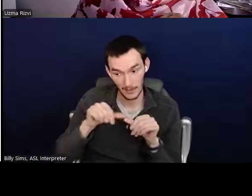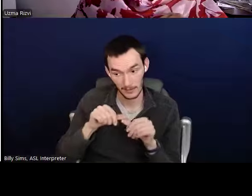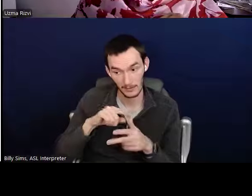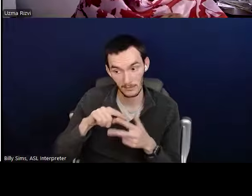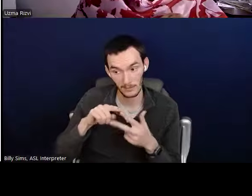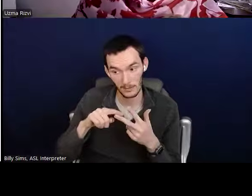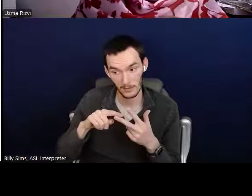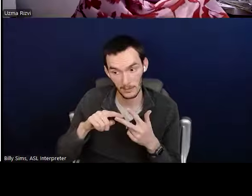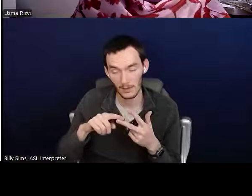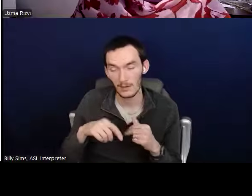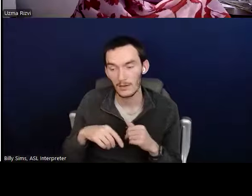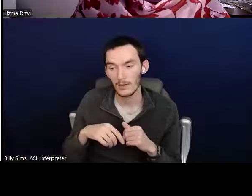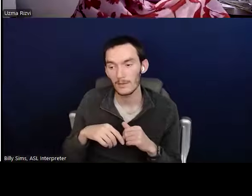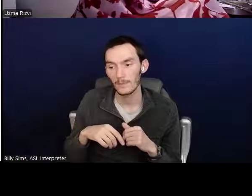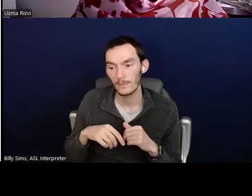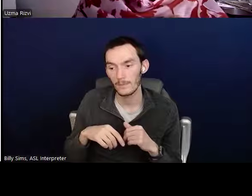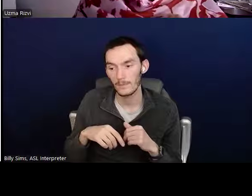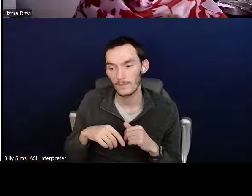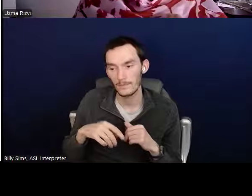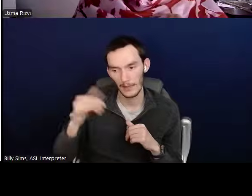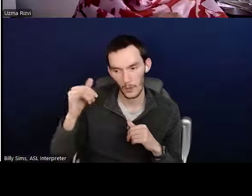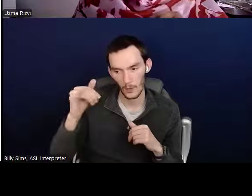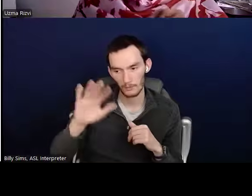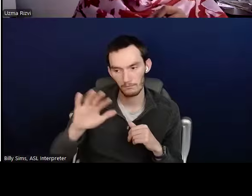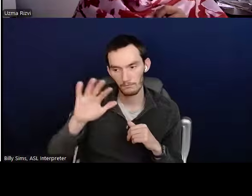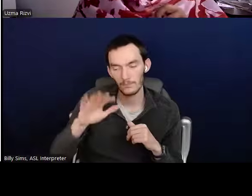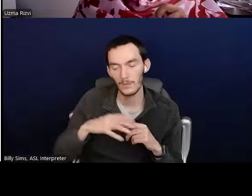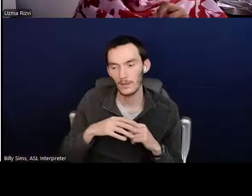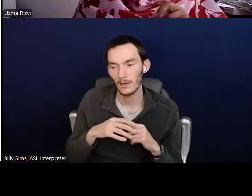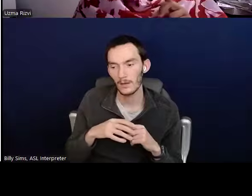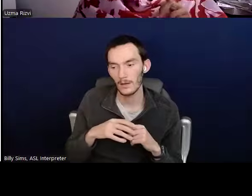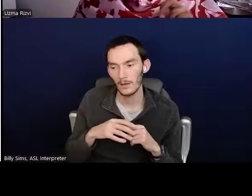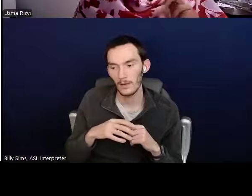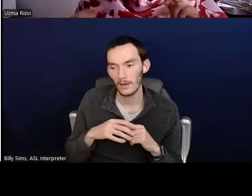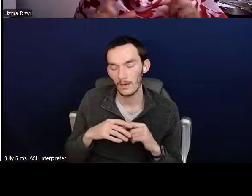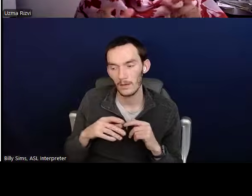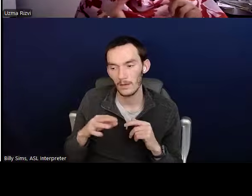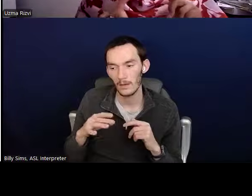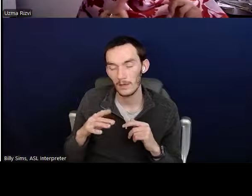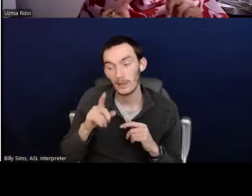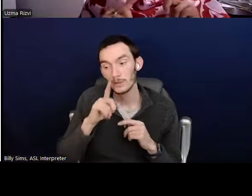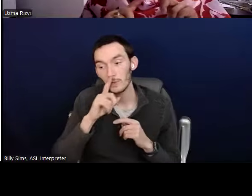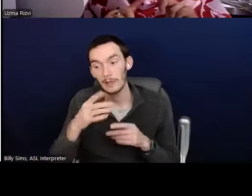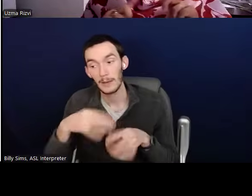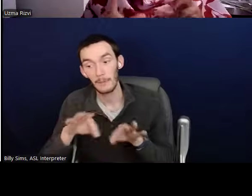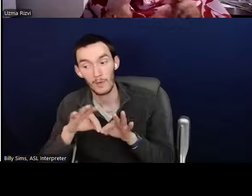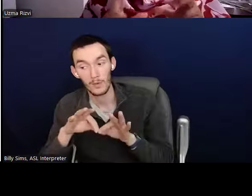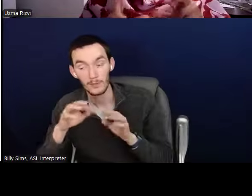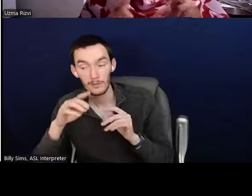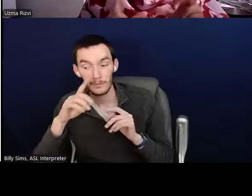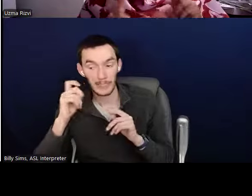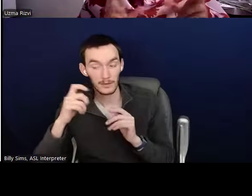got SD here. This area has been excavated. And I think it's important because